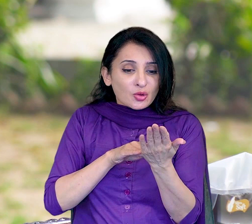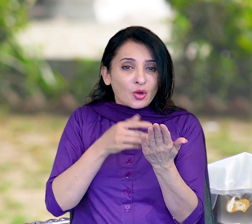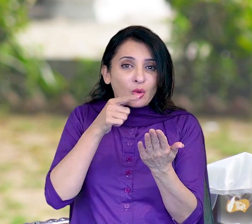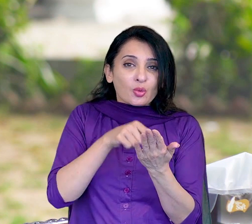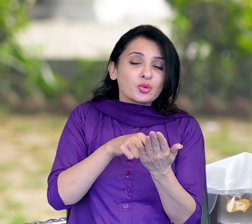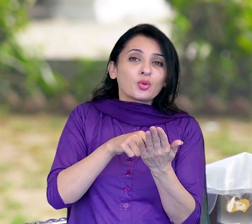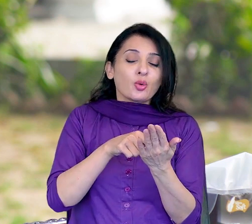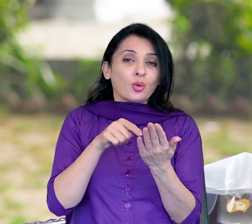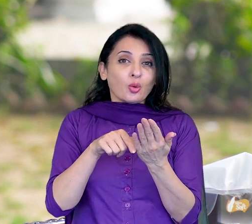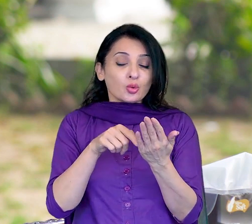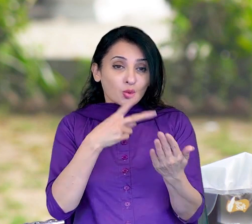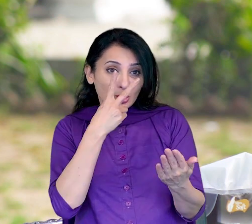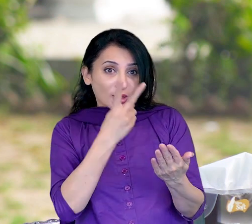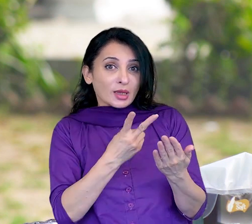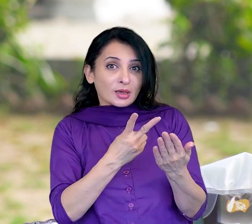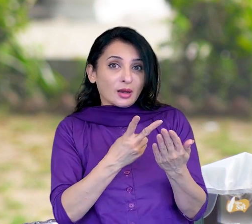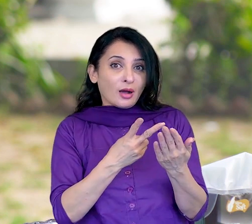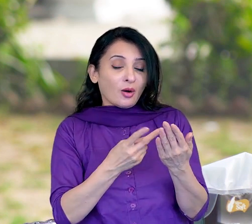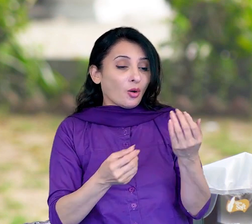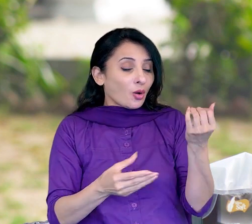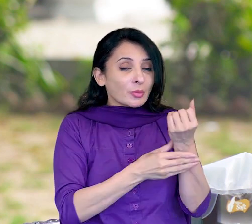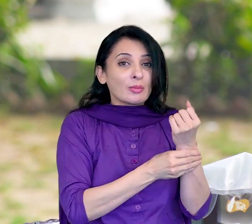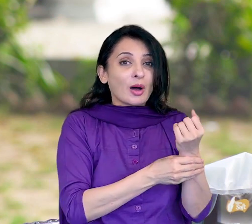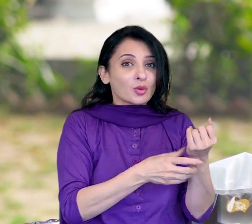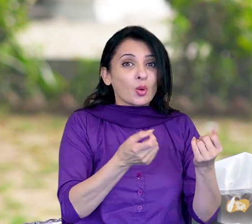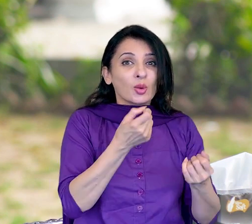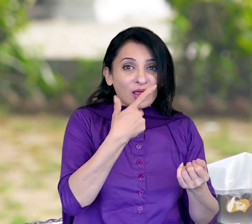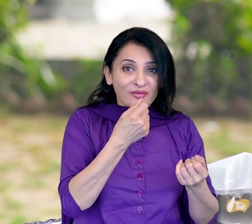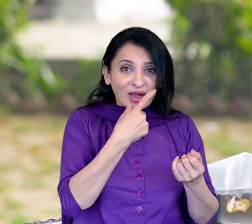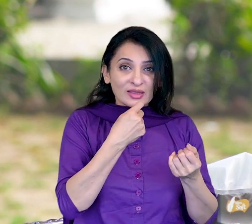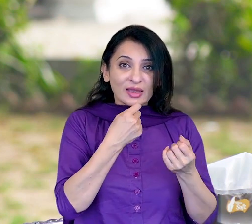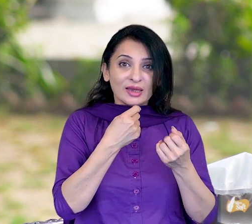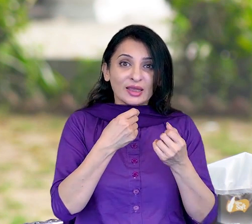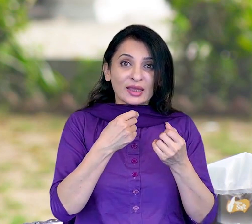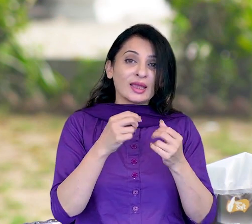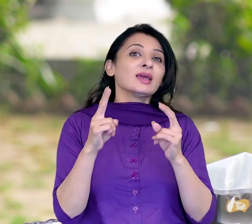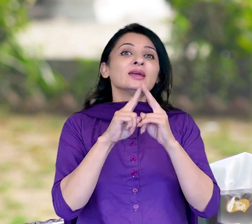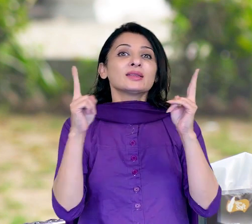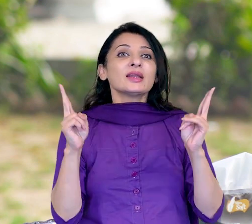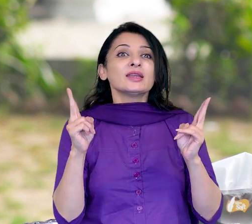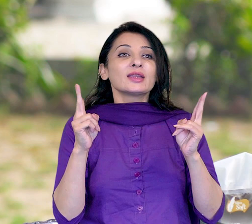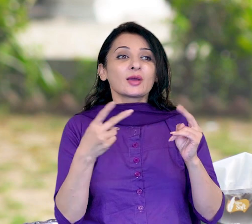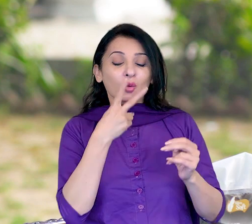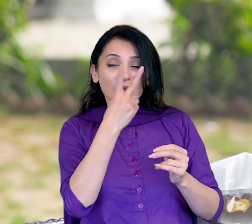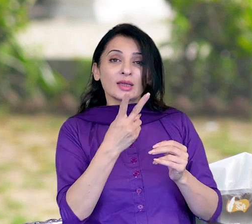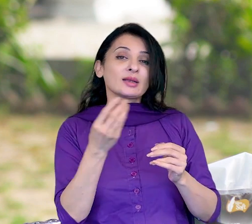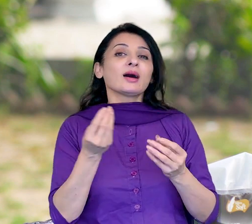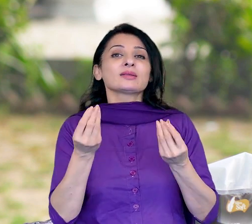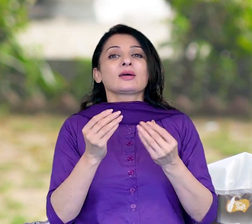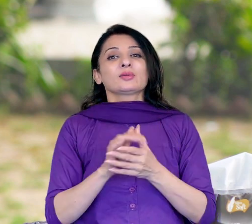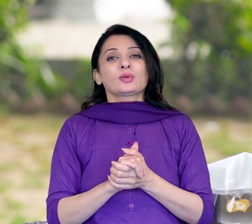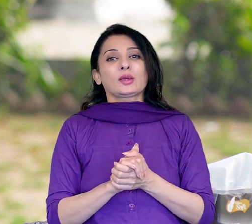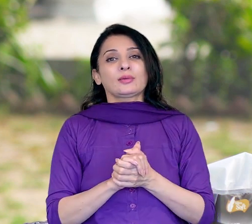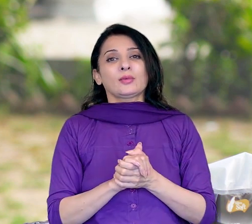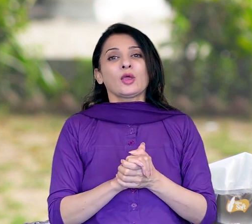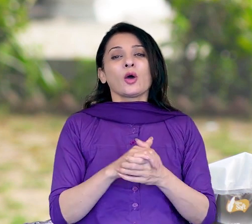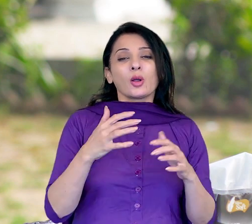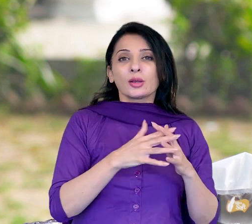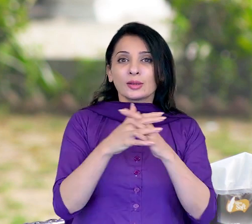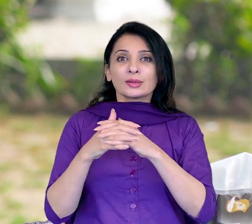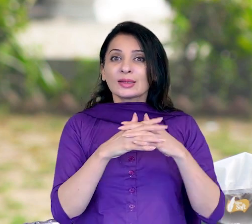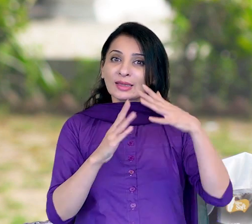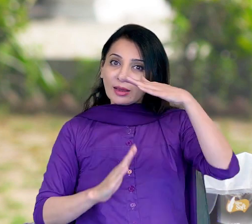patients. Now, based on that, during Obama regime, Obamacare came in, and they actually